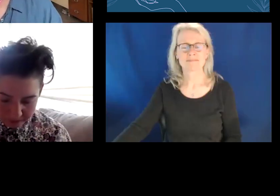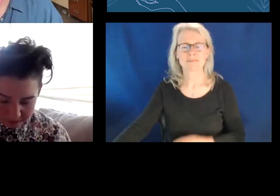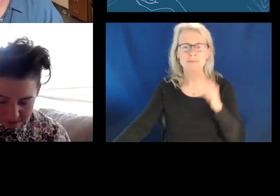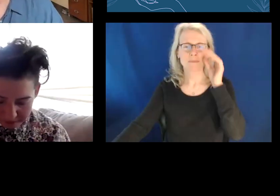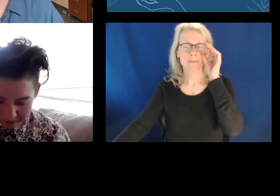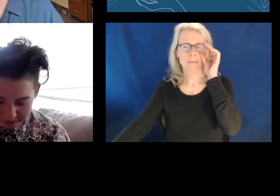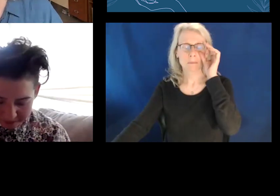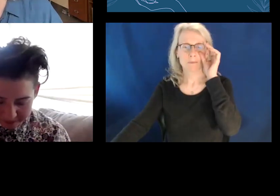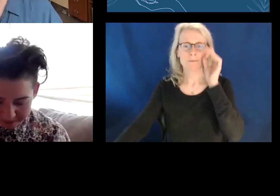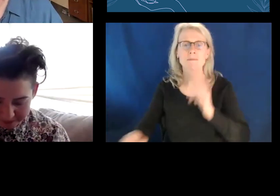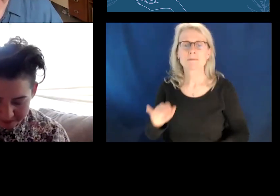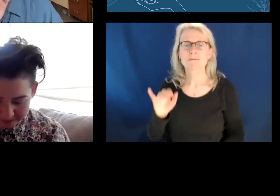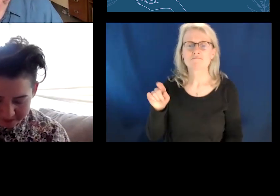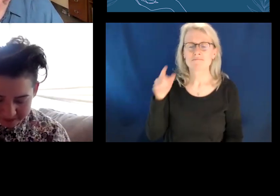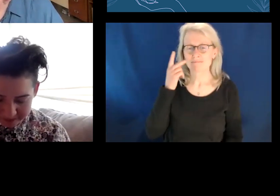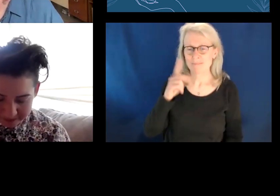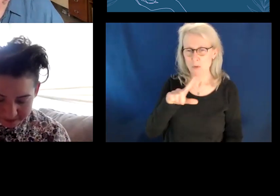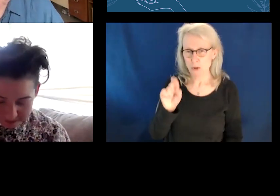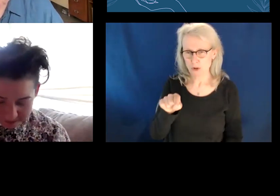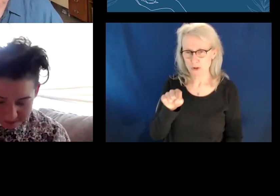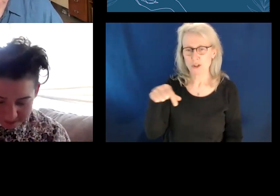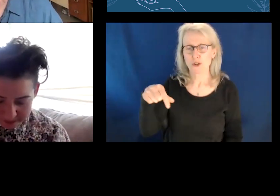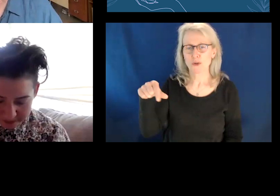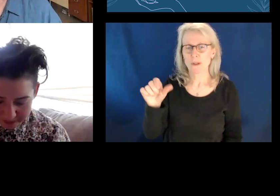question and sort of go, because I think there's time